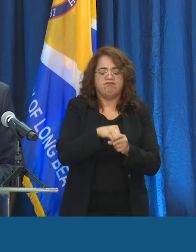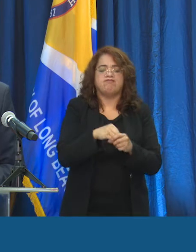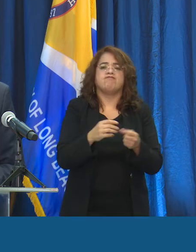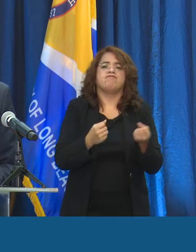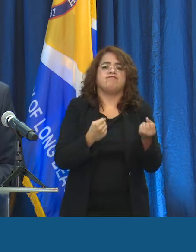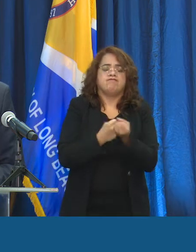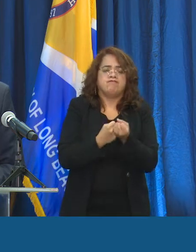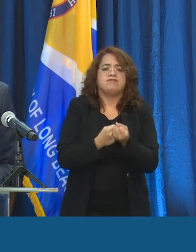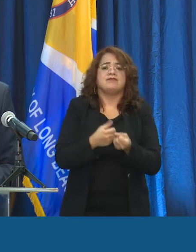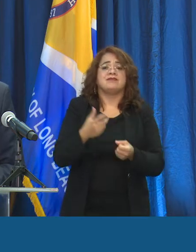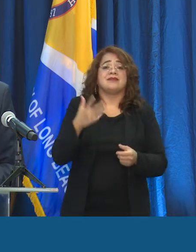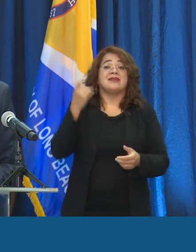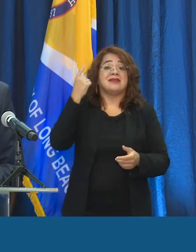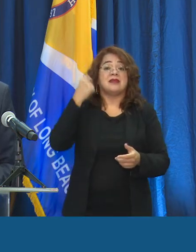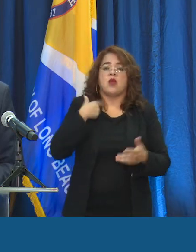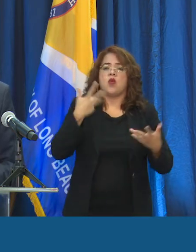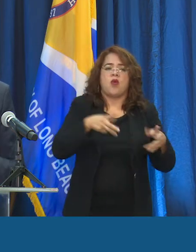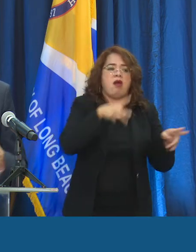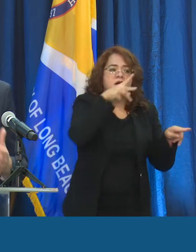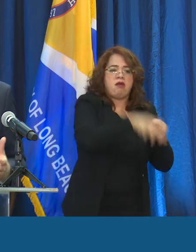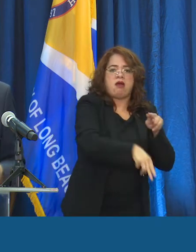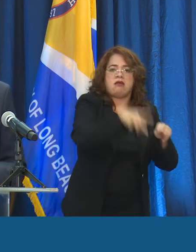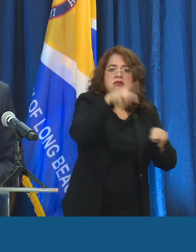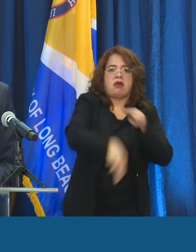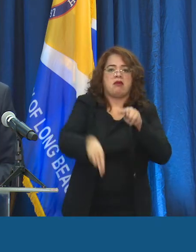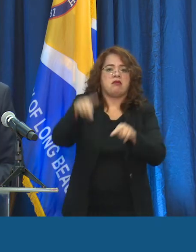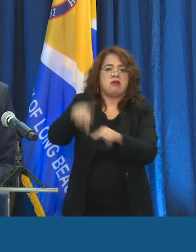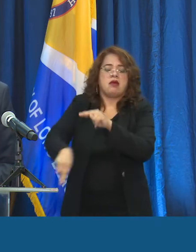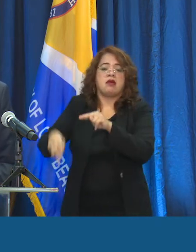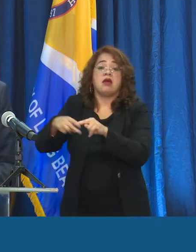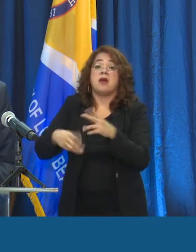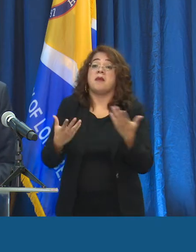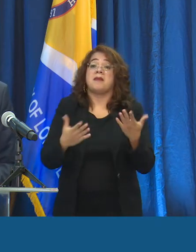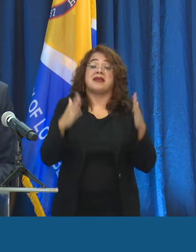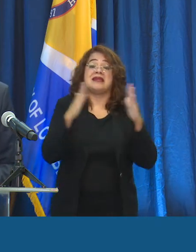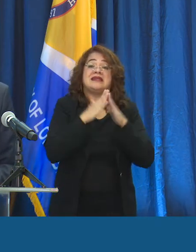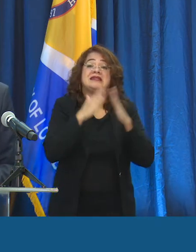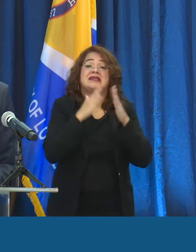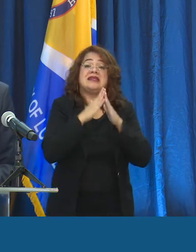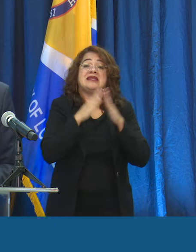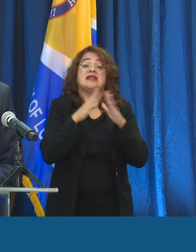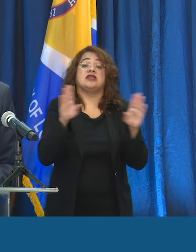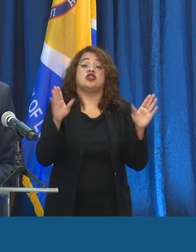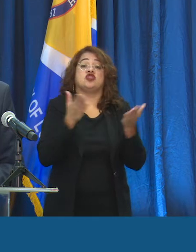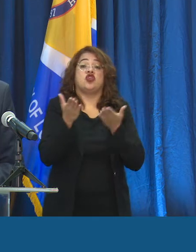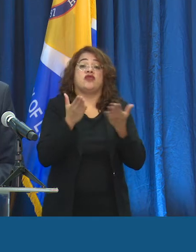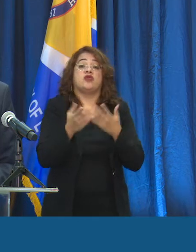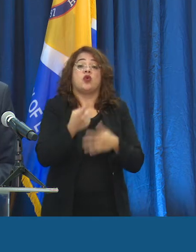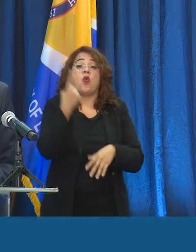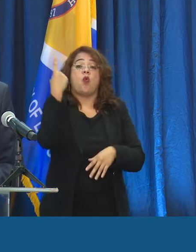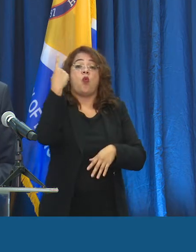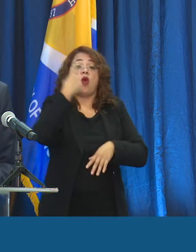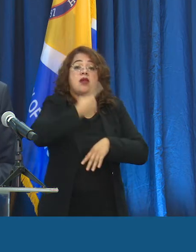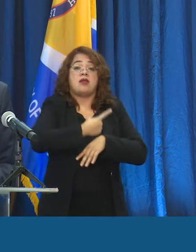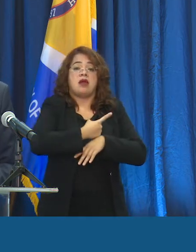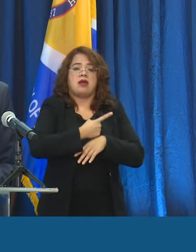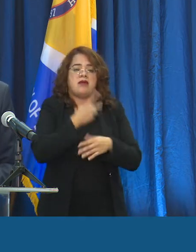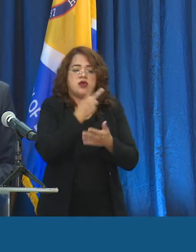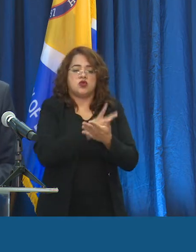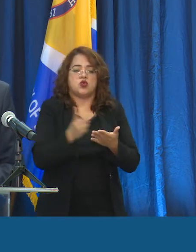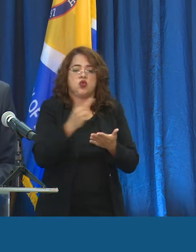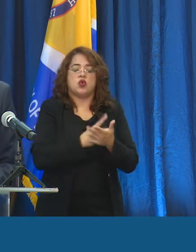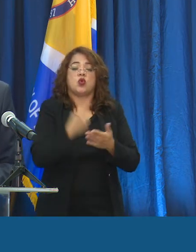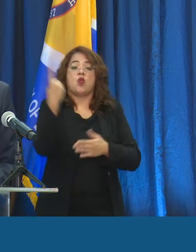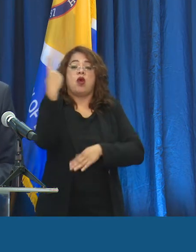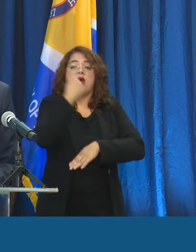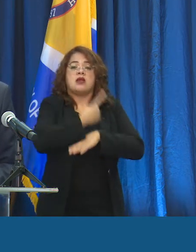off additional cuts. It could be the closure of city services for 1 day every 2 weeks, and it will impact our productivity